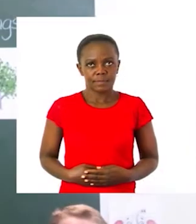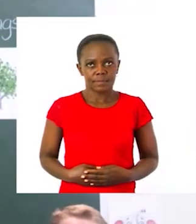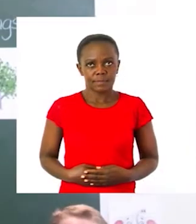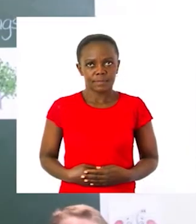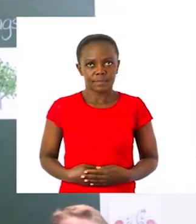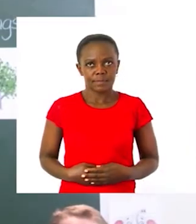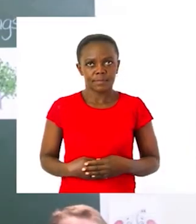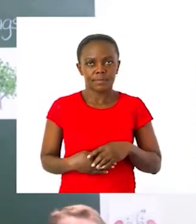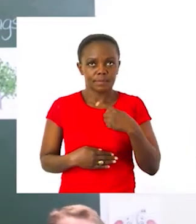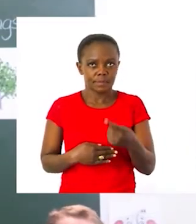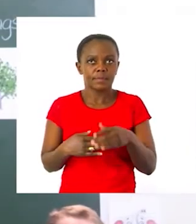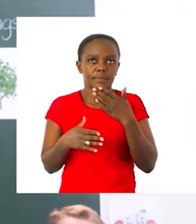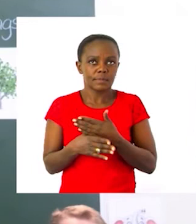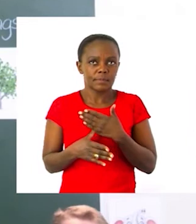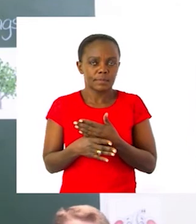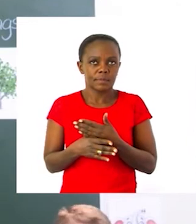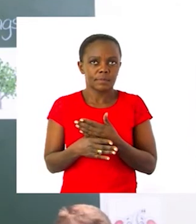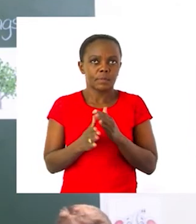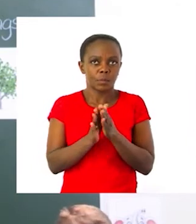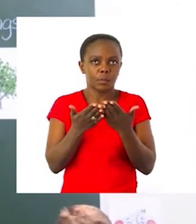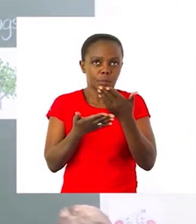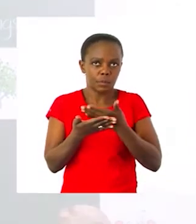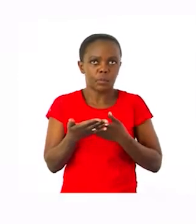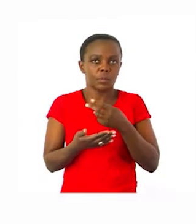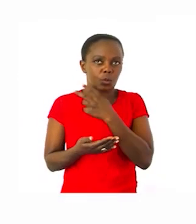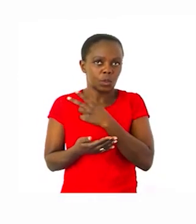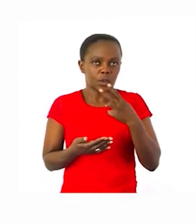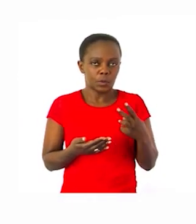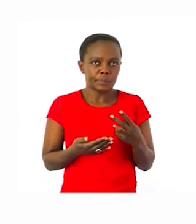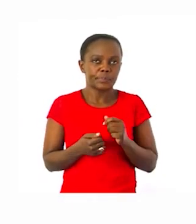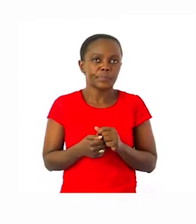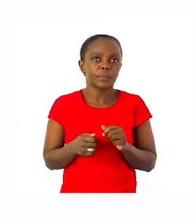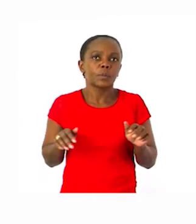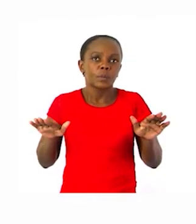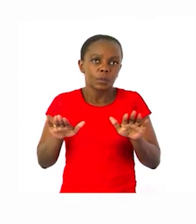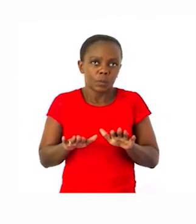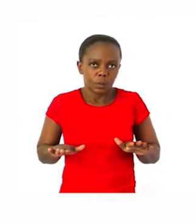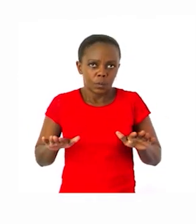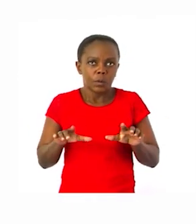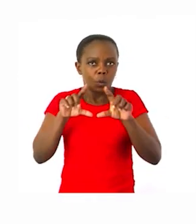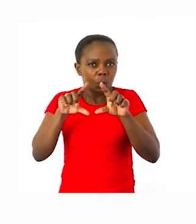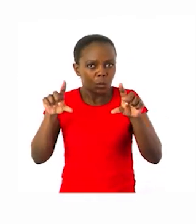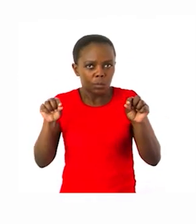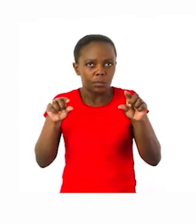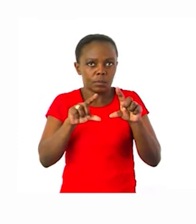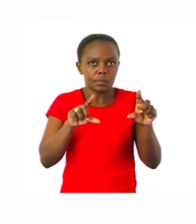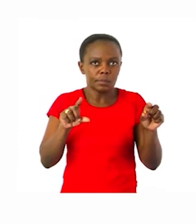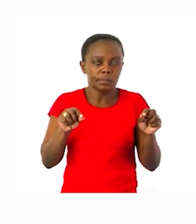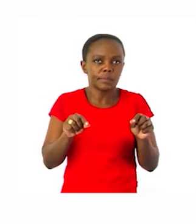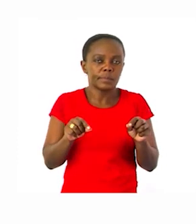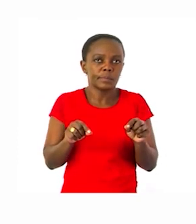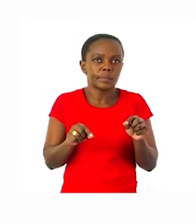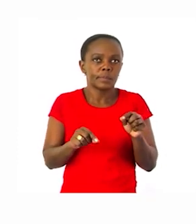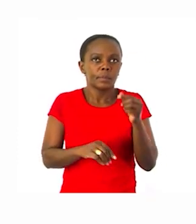For our next activity, that is on page 22, we are going to color in the boxes. We are going to be helped by